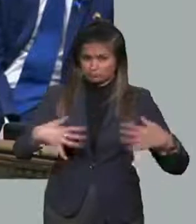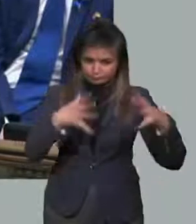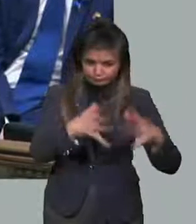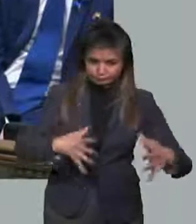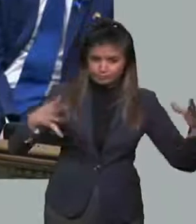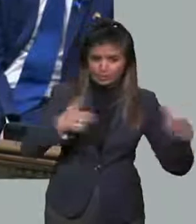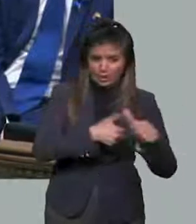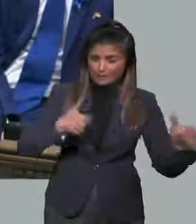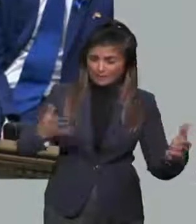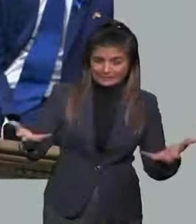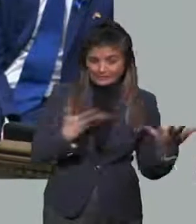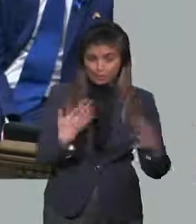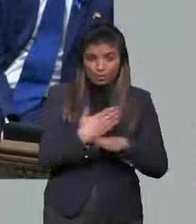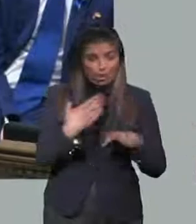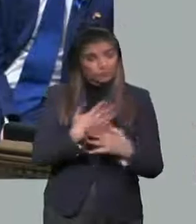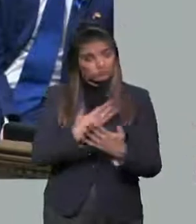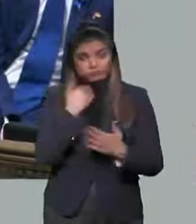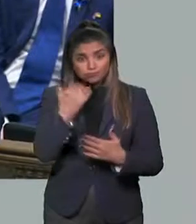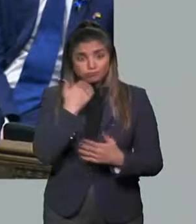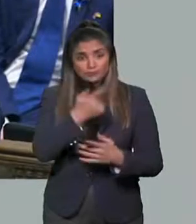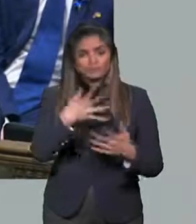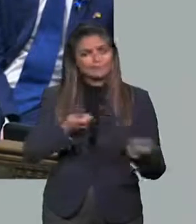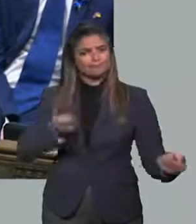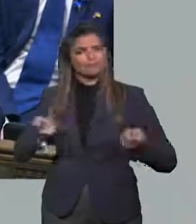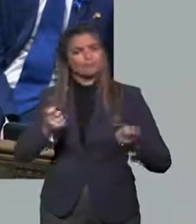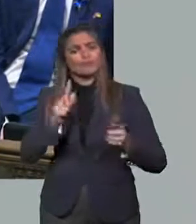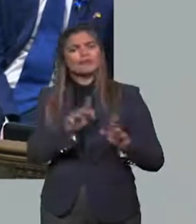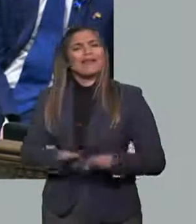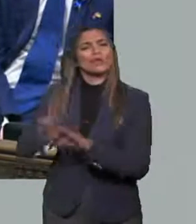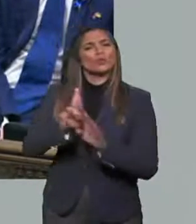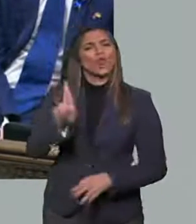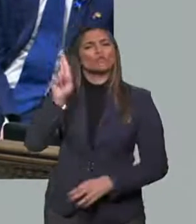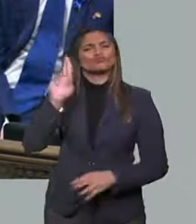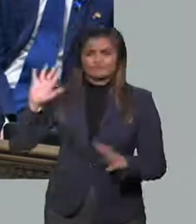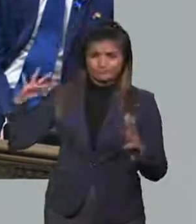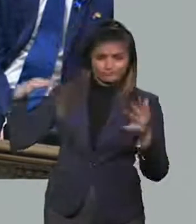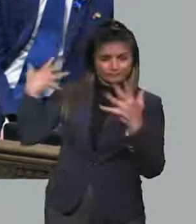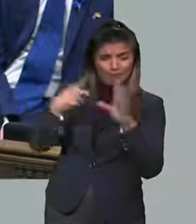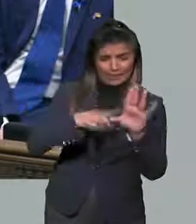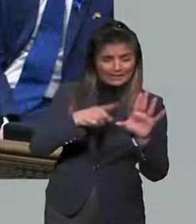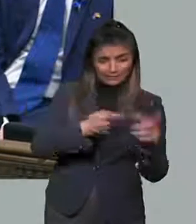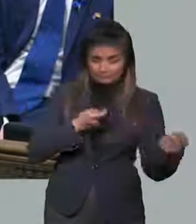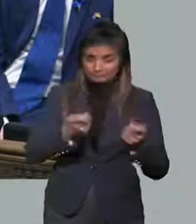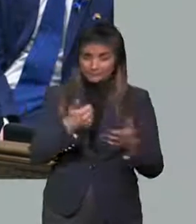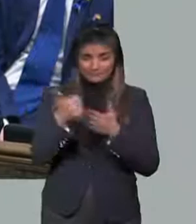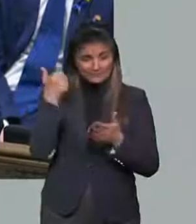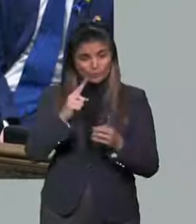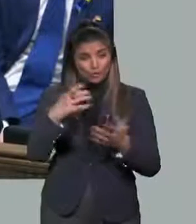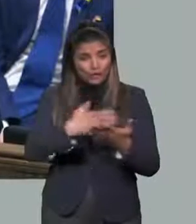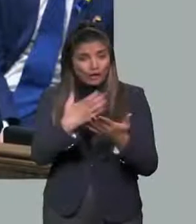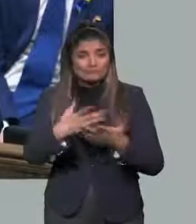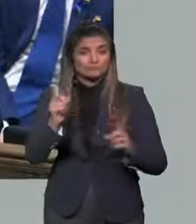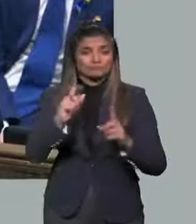Lottery for decades. They play an important role in communities across the UK, many local projects and good causes, including in my